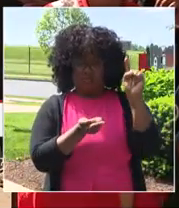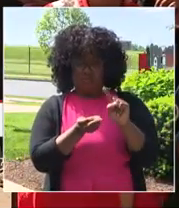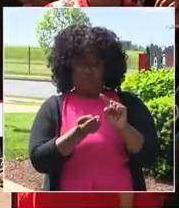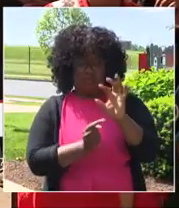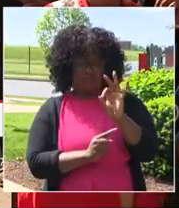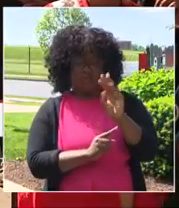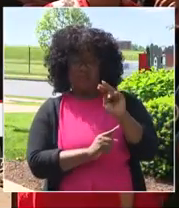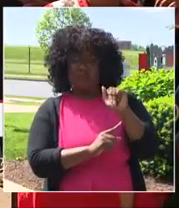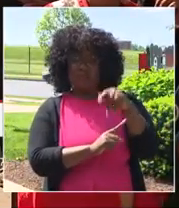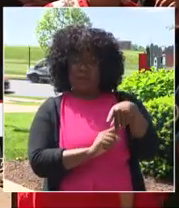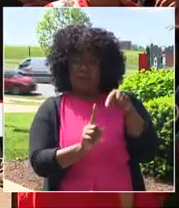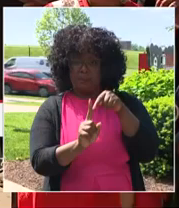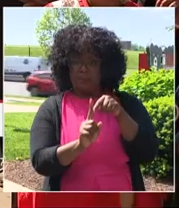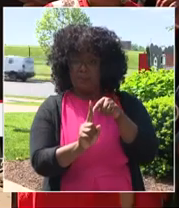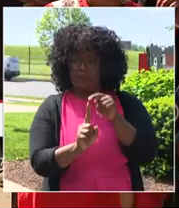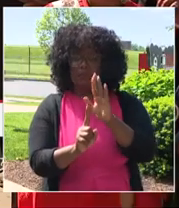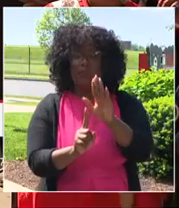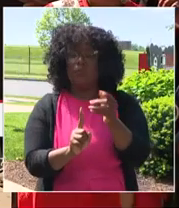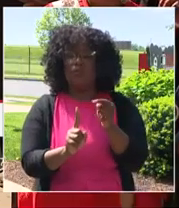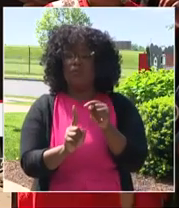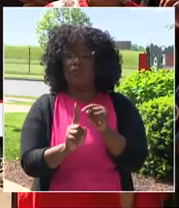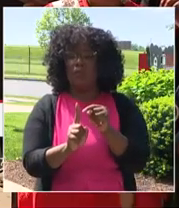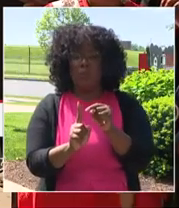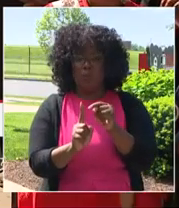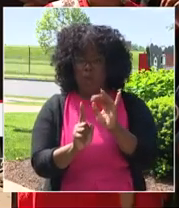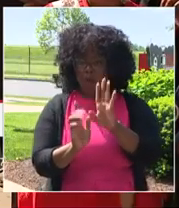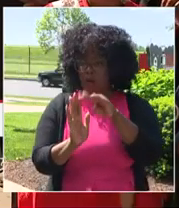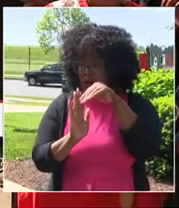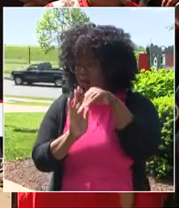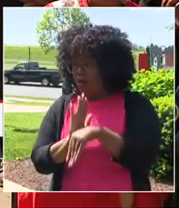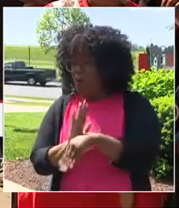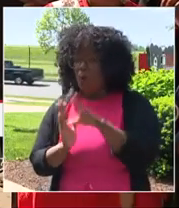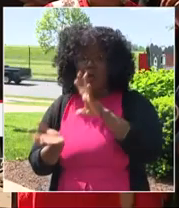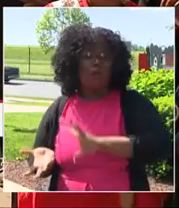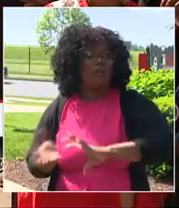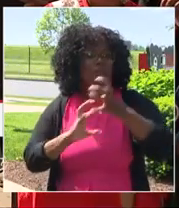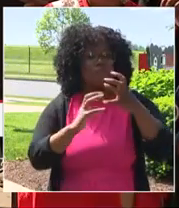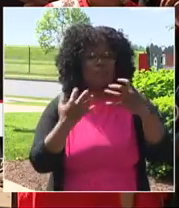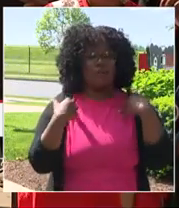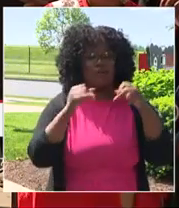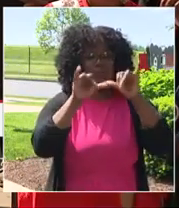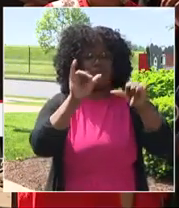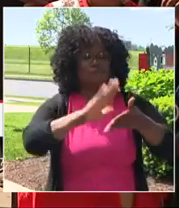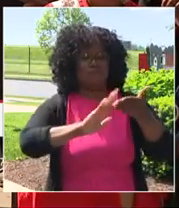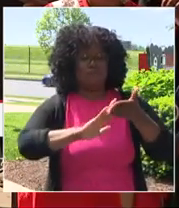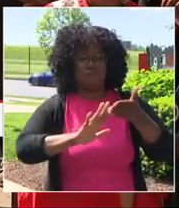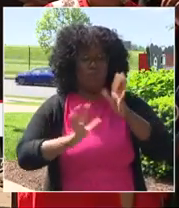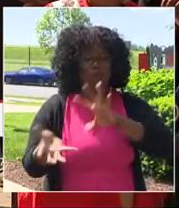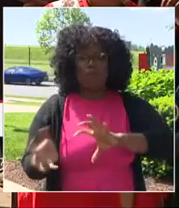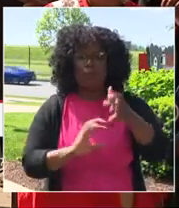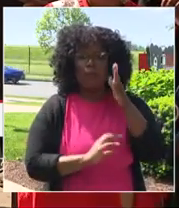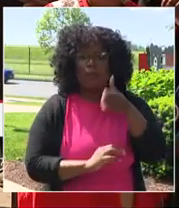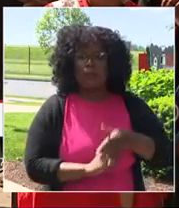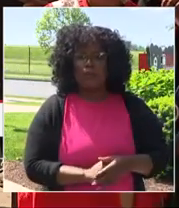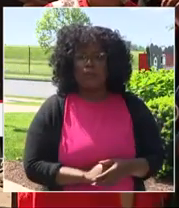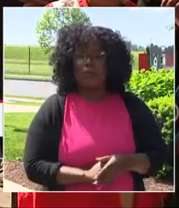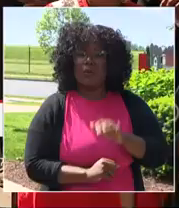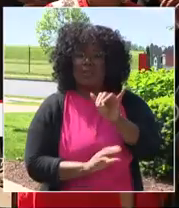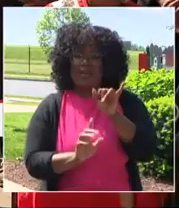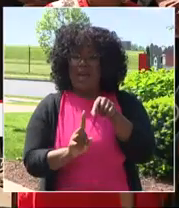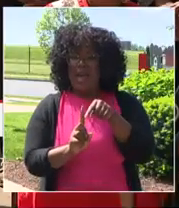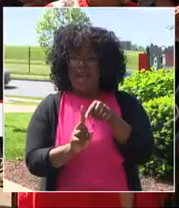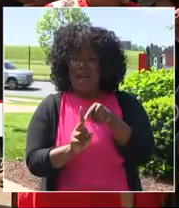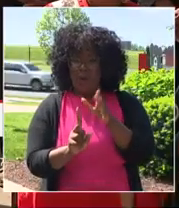would destabilize our health care system and adversely impact the hundreds